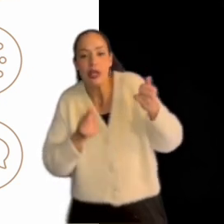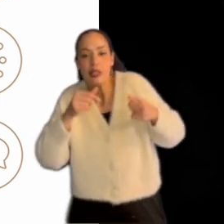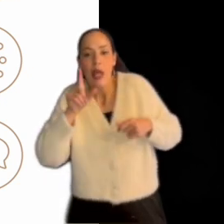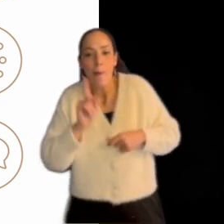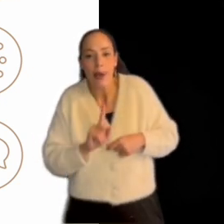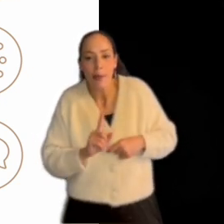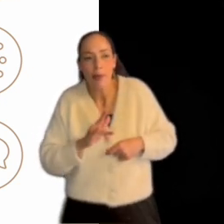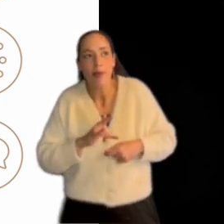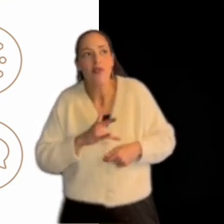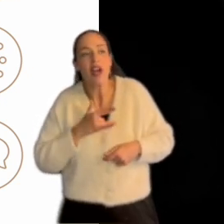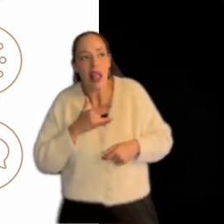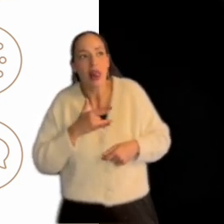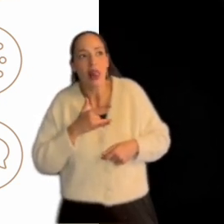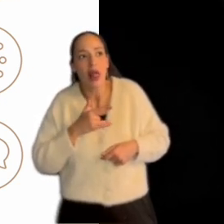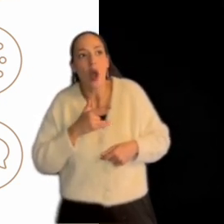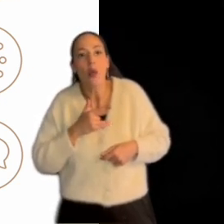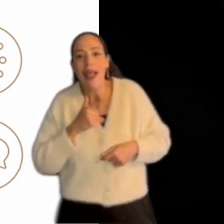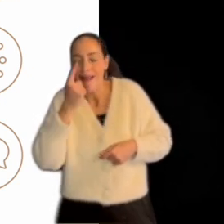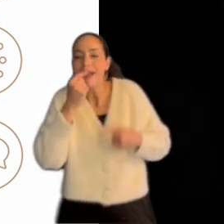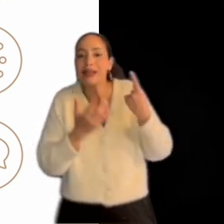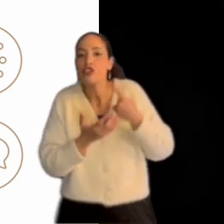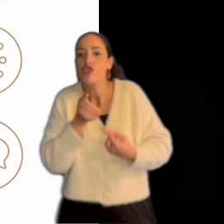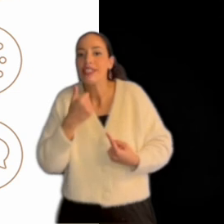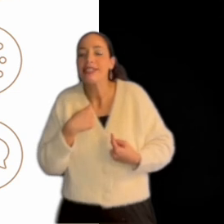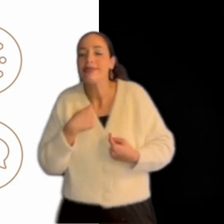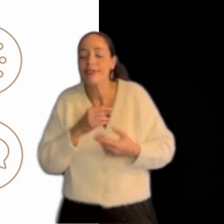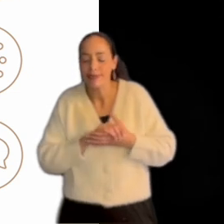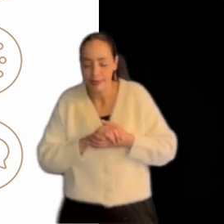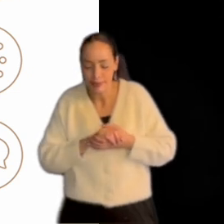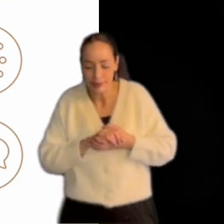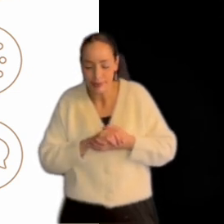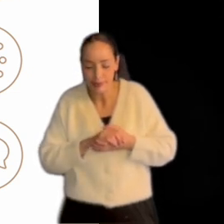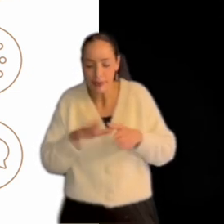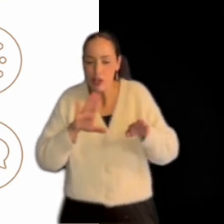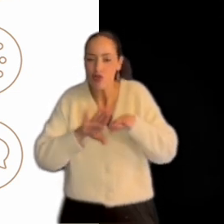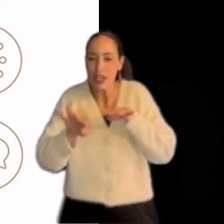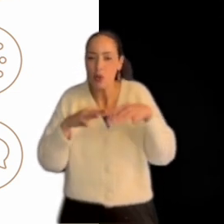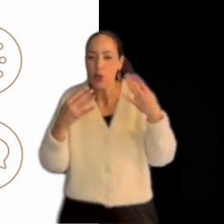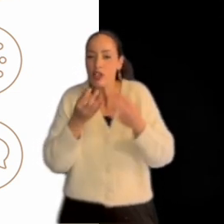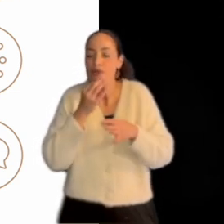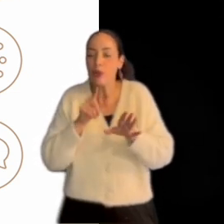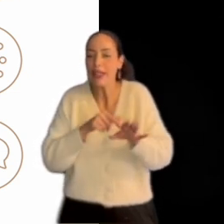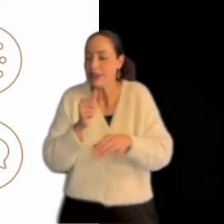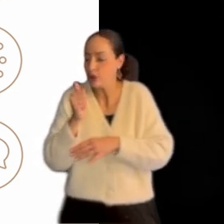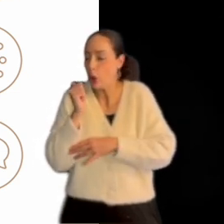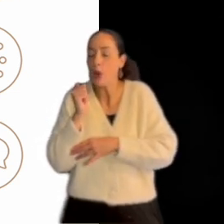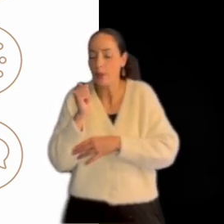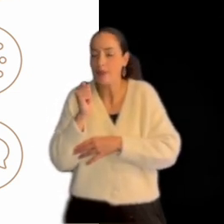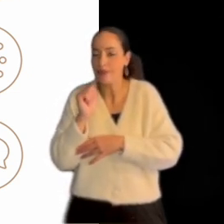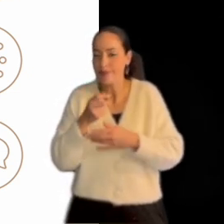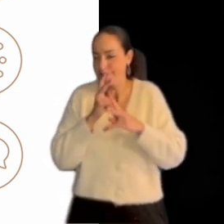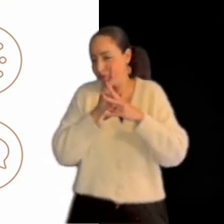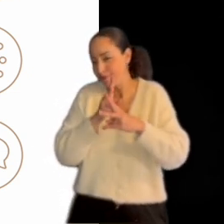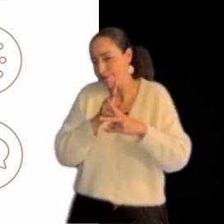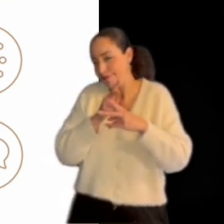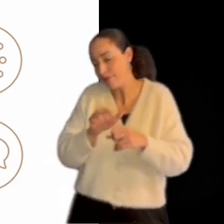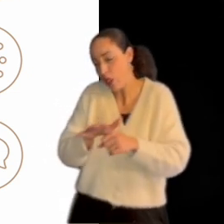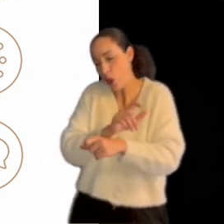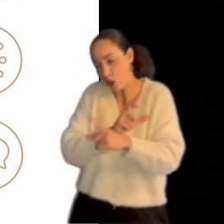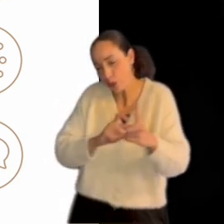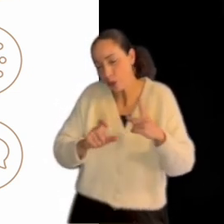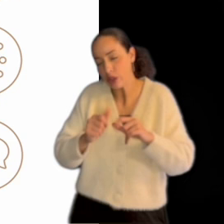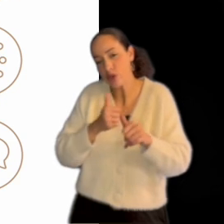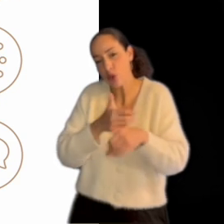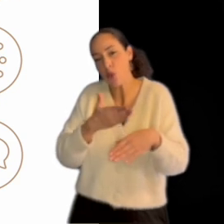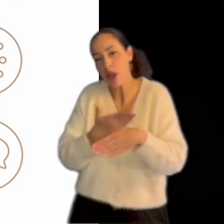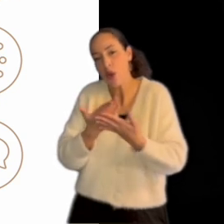I provided supervision to a local community support worker in Yemen. She explained that for the family she visited, forced to endure not only the